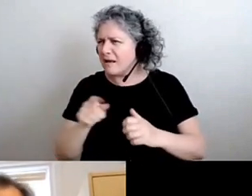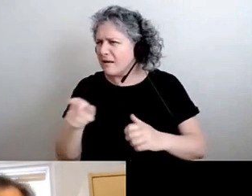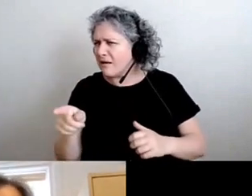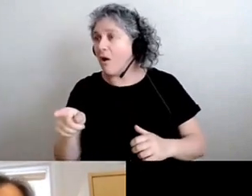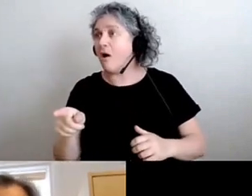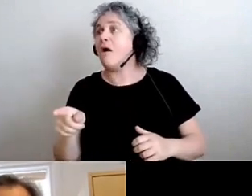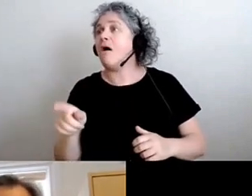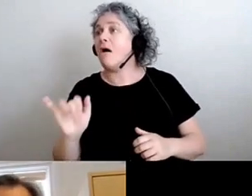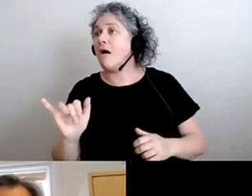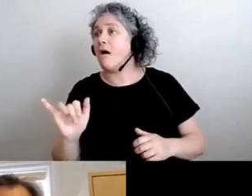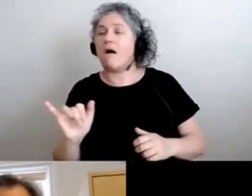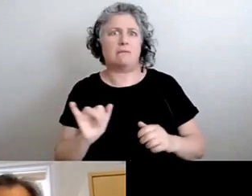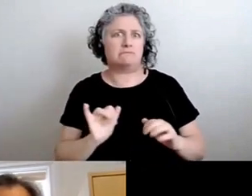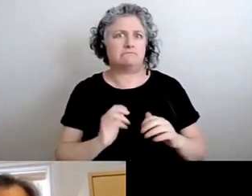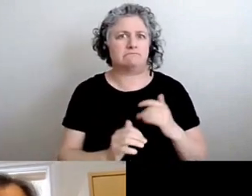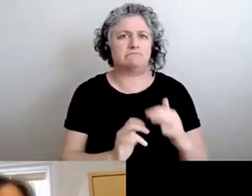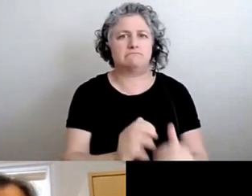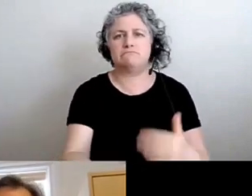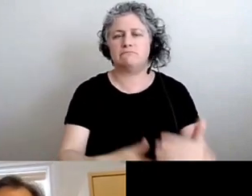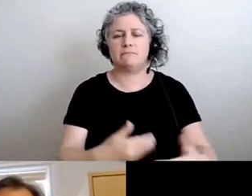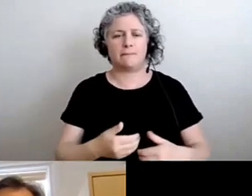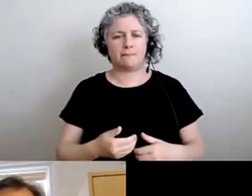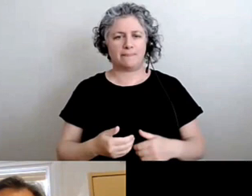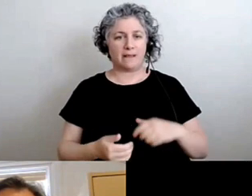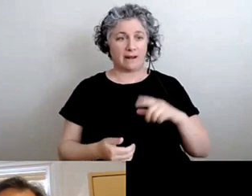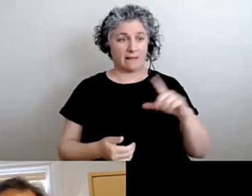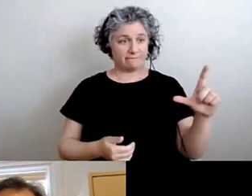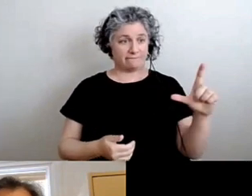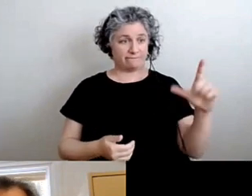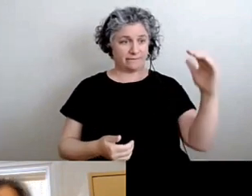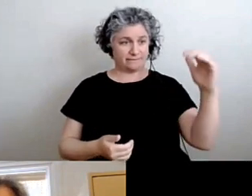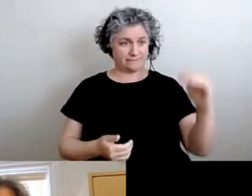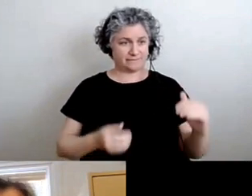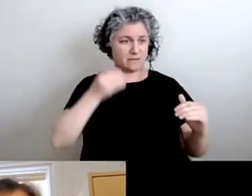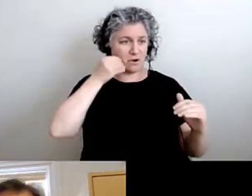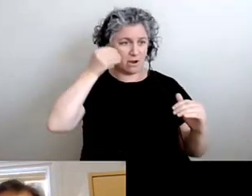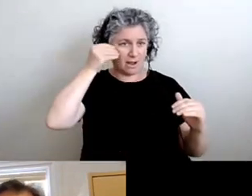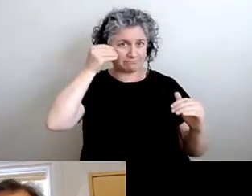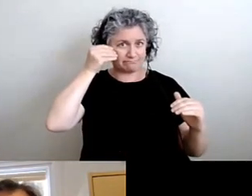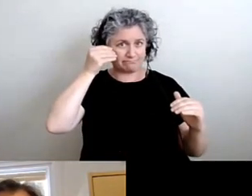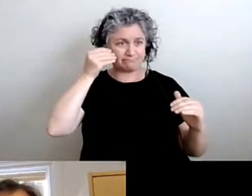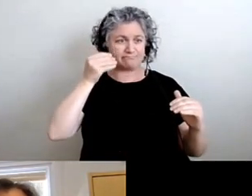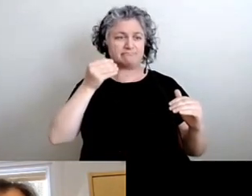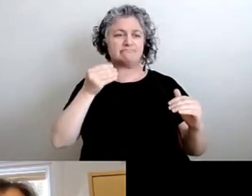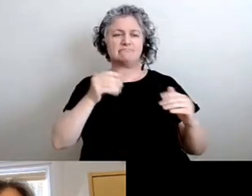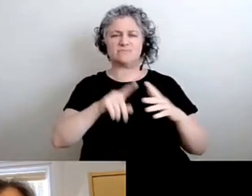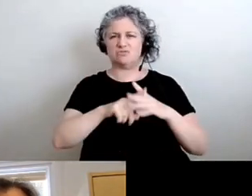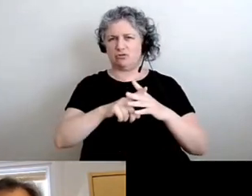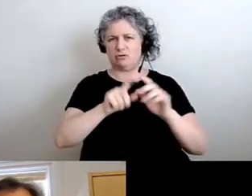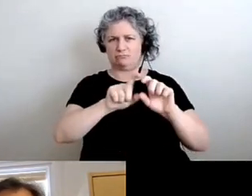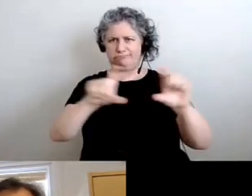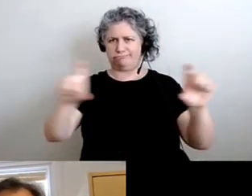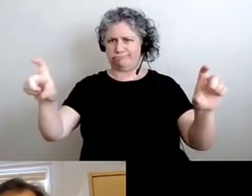you want to learn. On the left, you have the home page, which is where you start out.